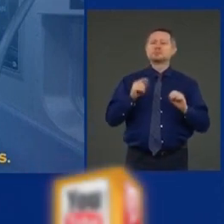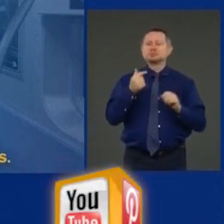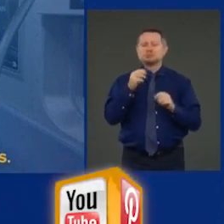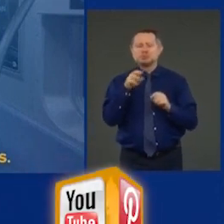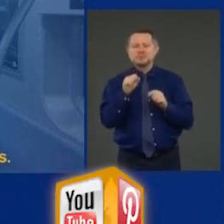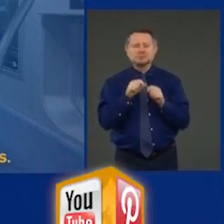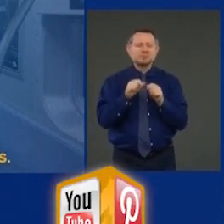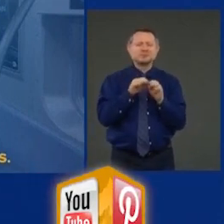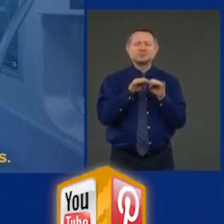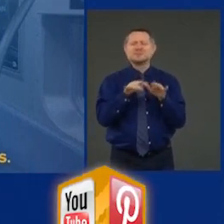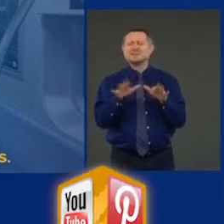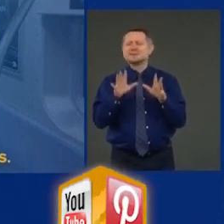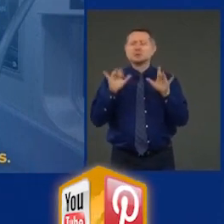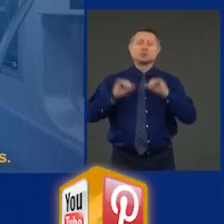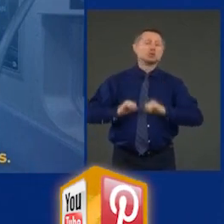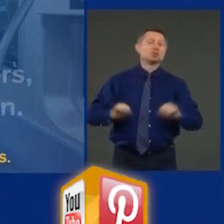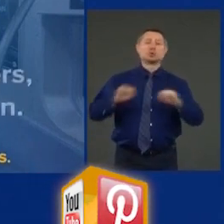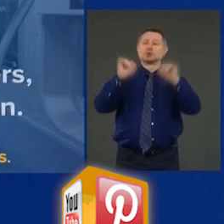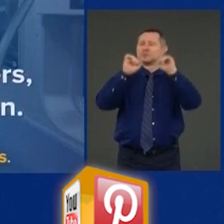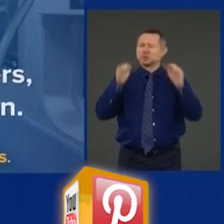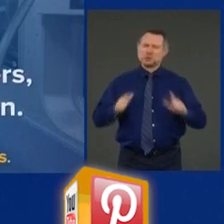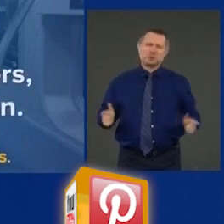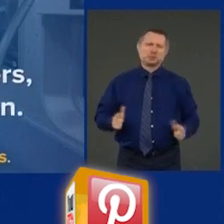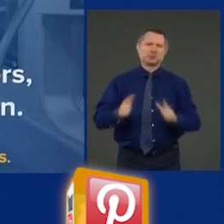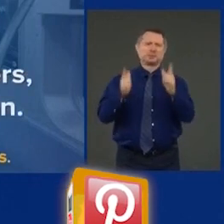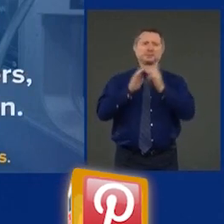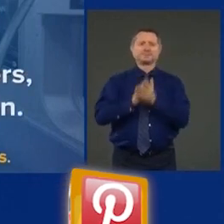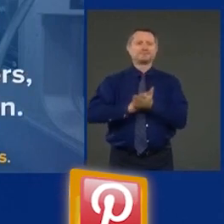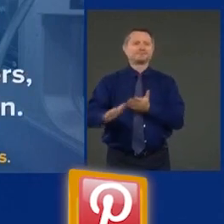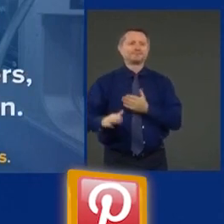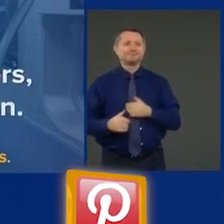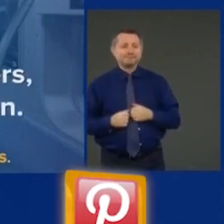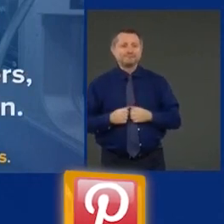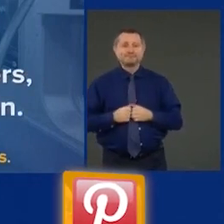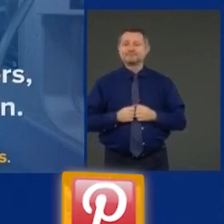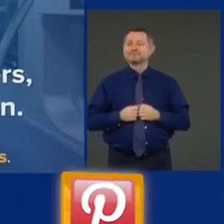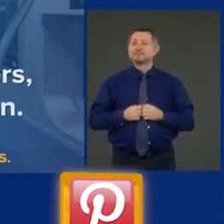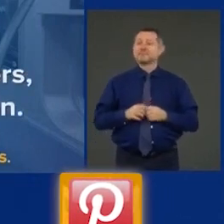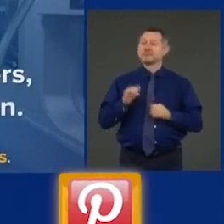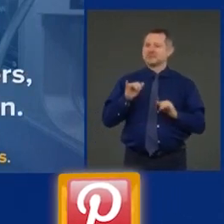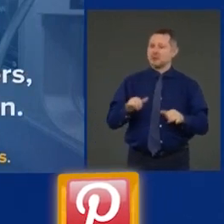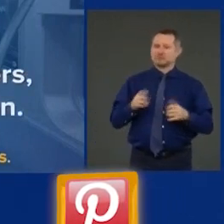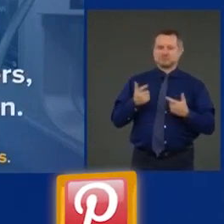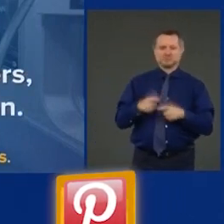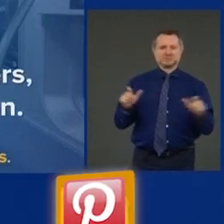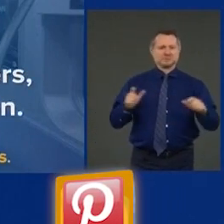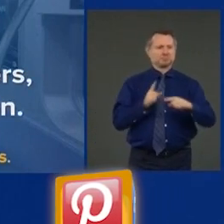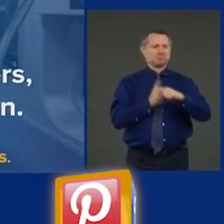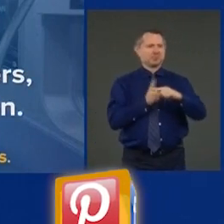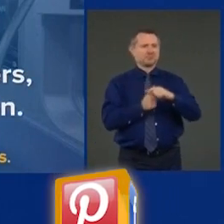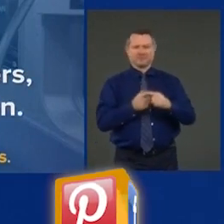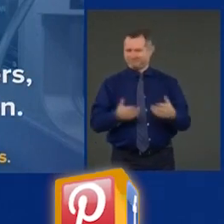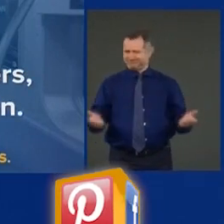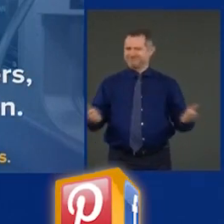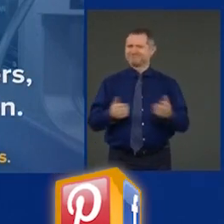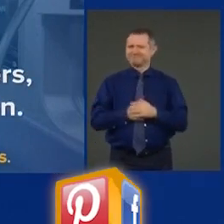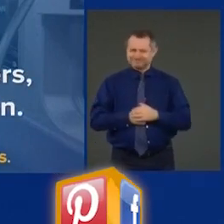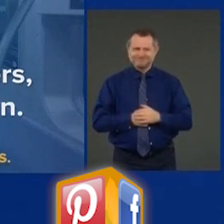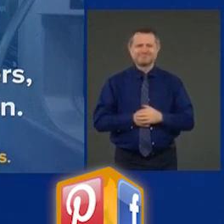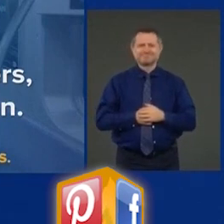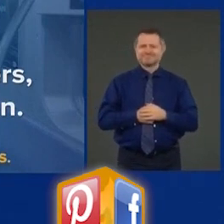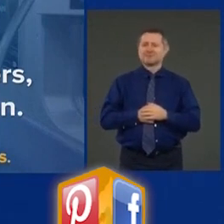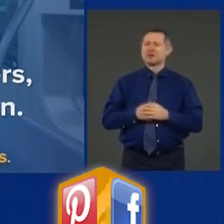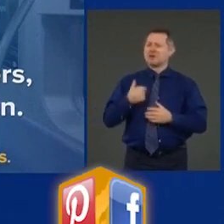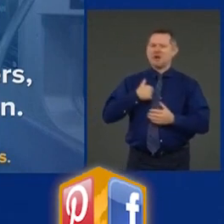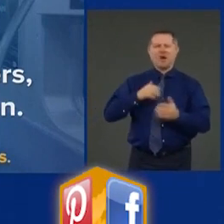are literally disinfected. And that is a positive that has come out of this. And I applaud